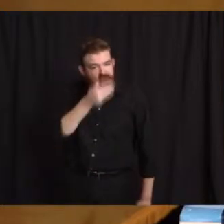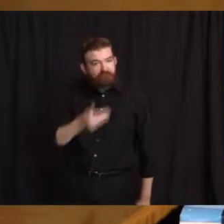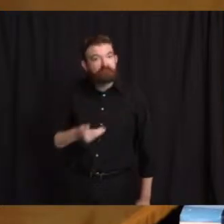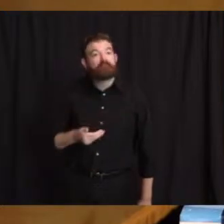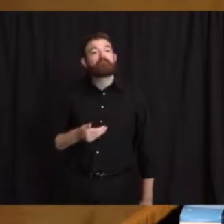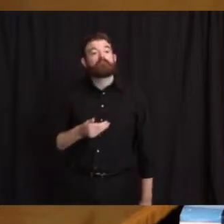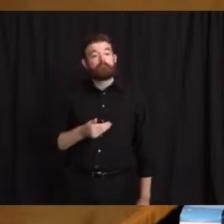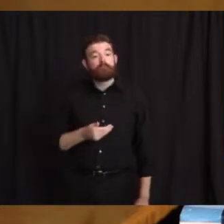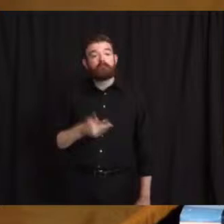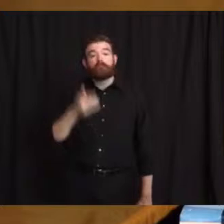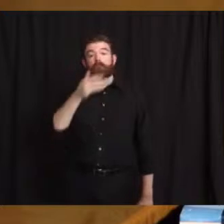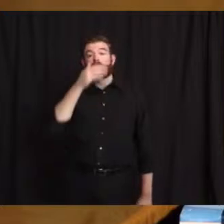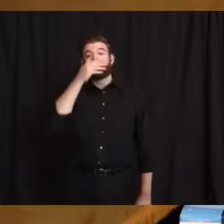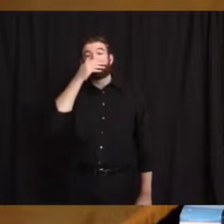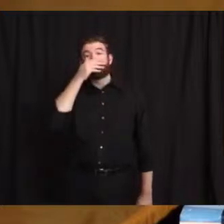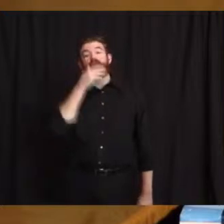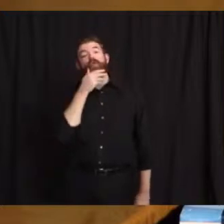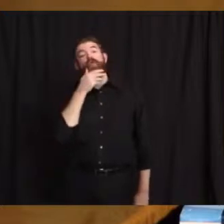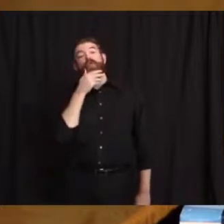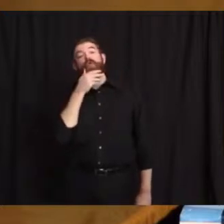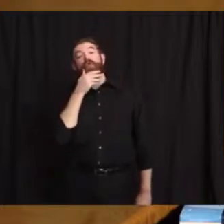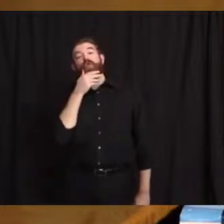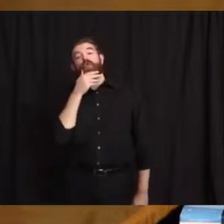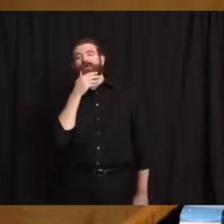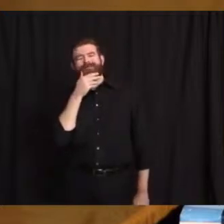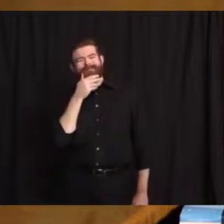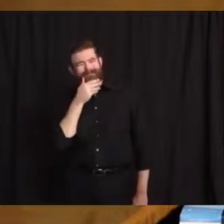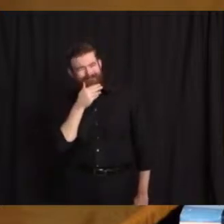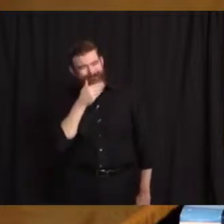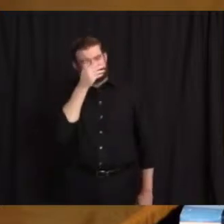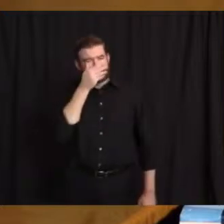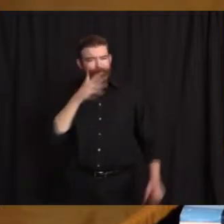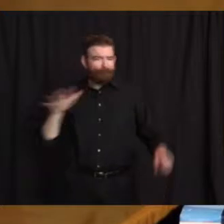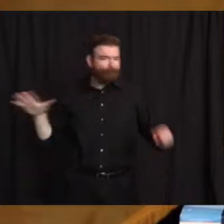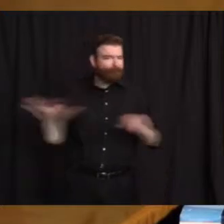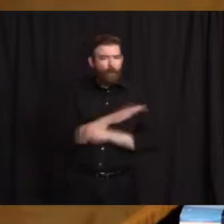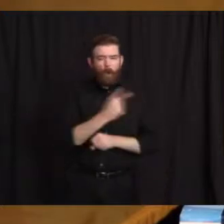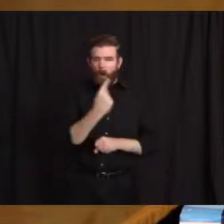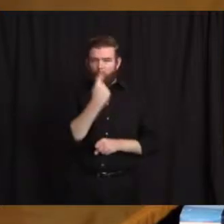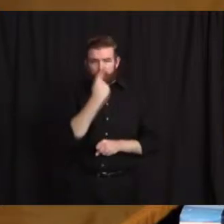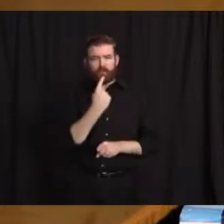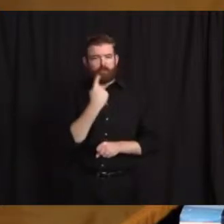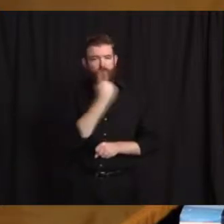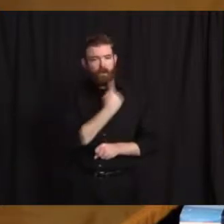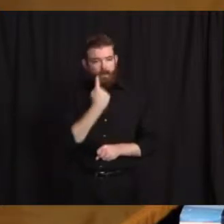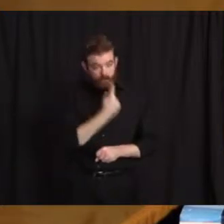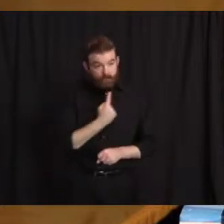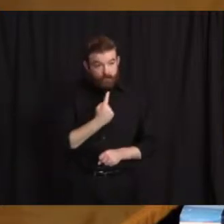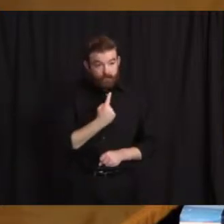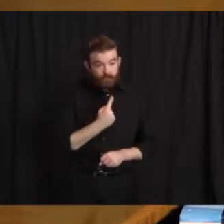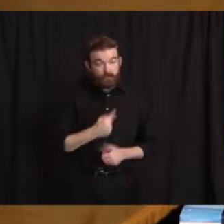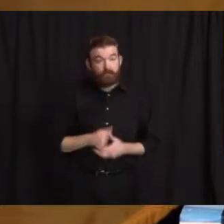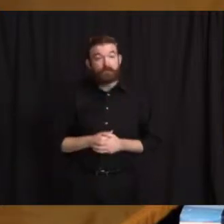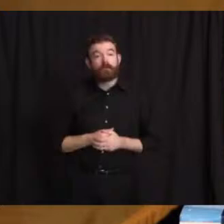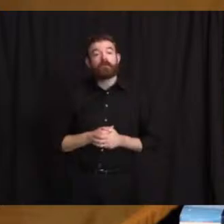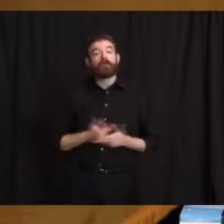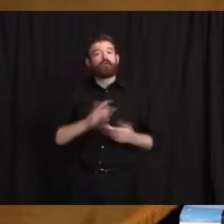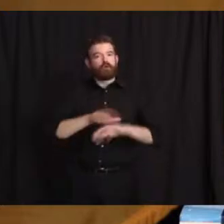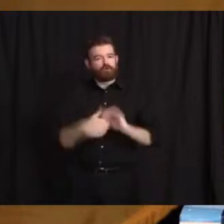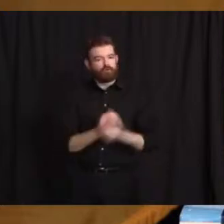nose and your mouth should be covered. When possible, clean your hands with soap and water or alcohol-based